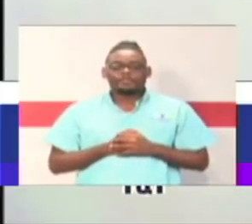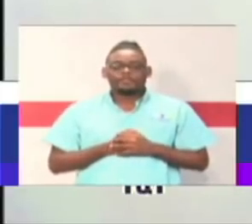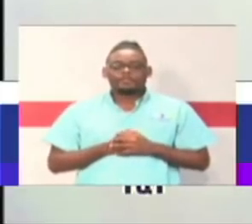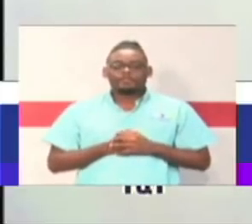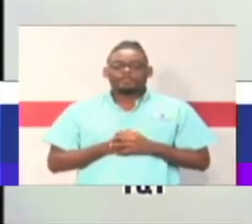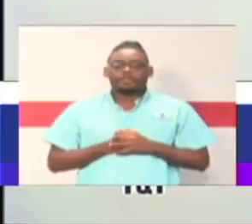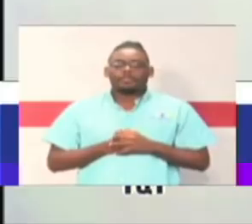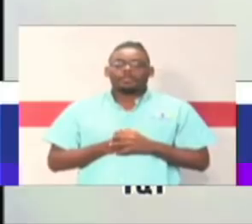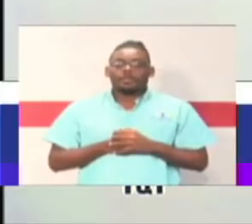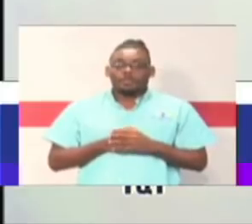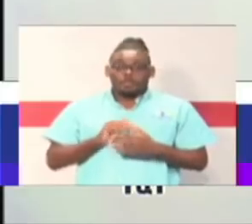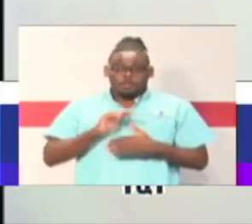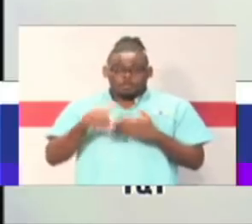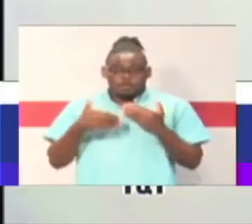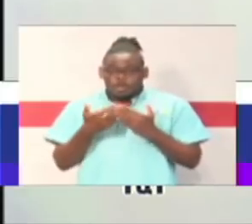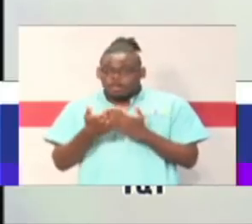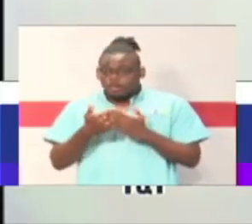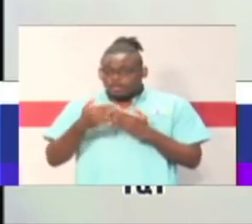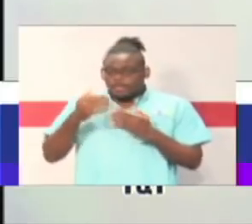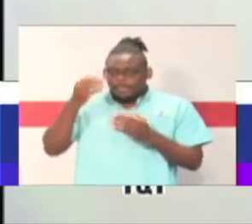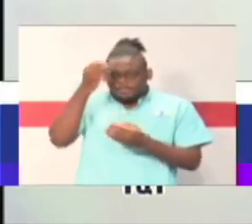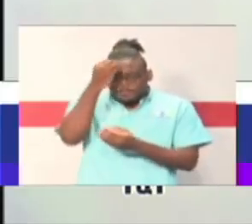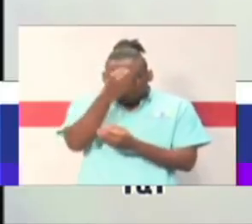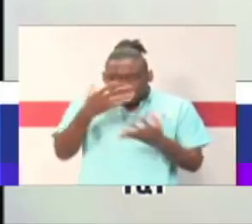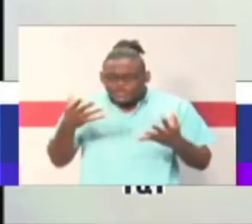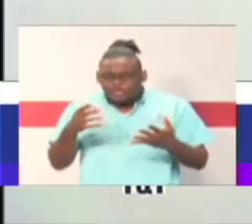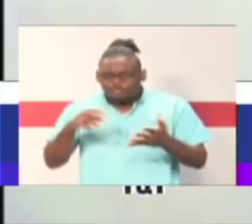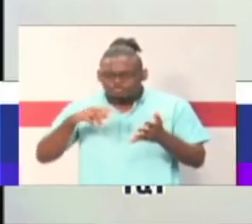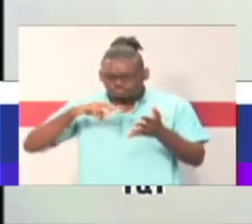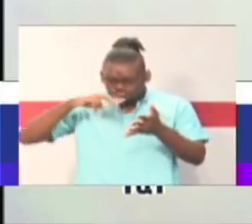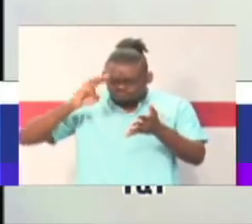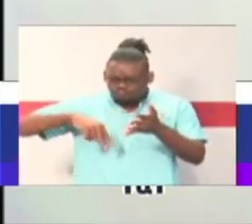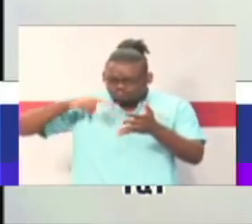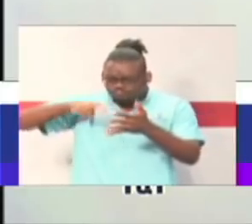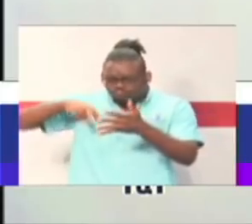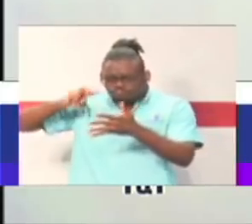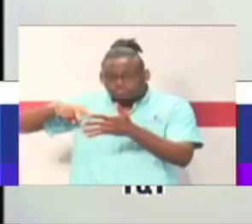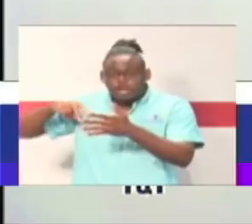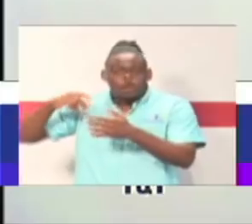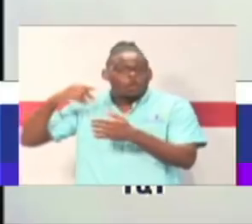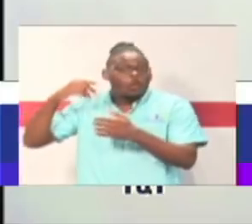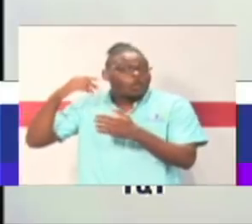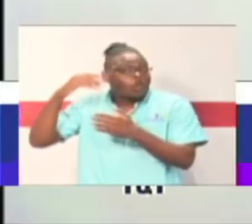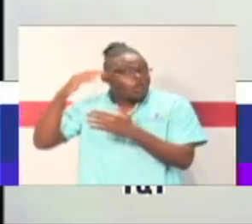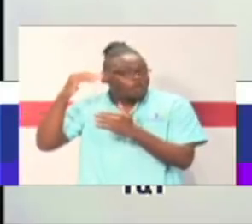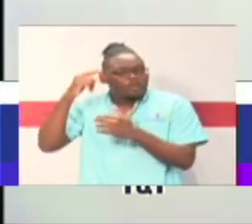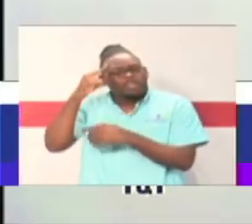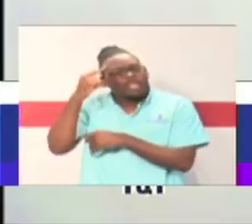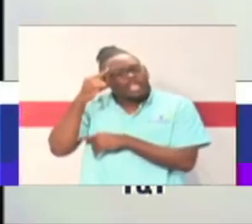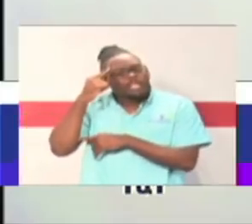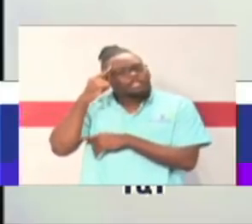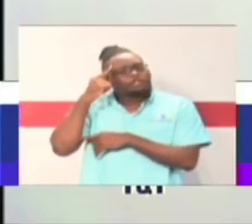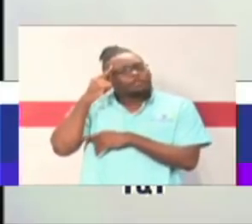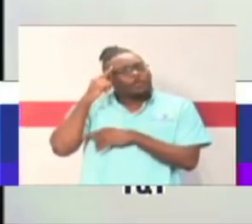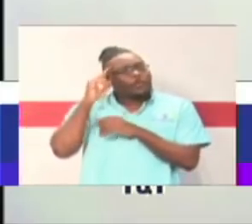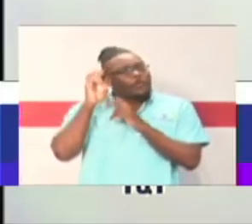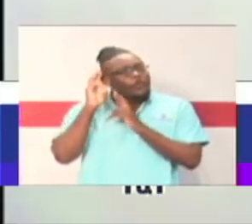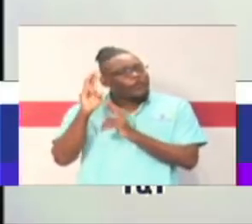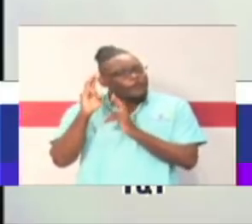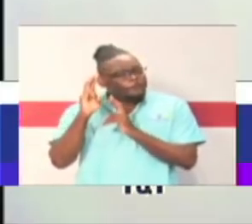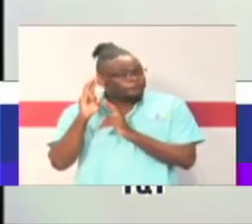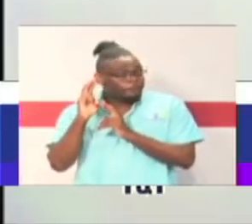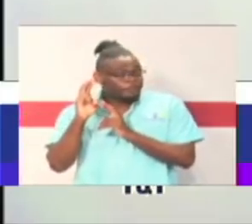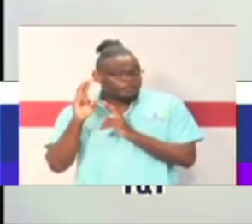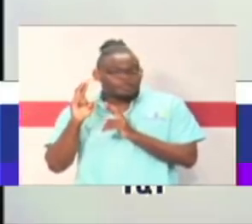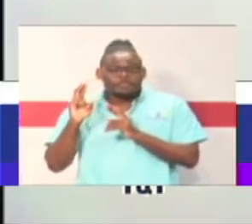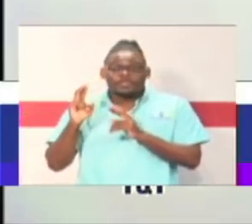this information, I was hoping that one of these vaccines would become available in Trinidad. And then with the arrival of the Pfizer